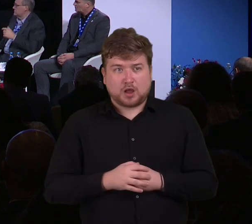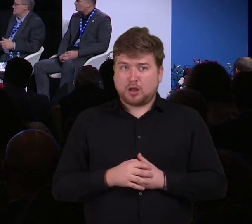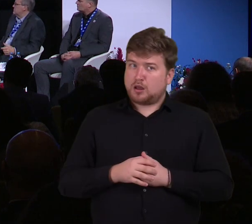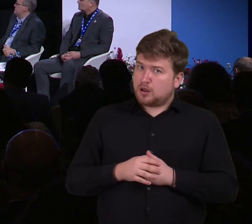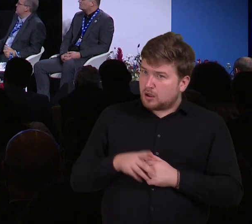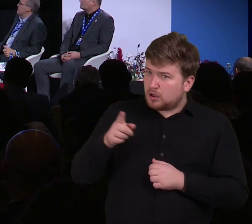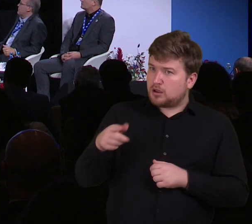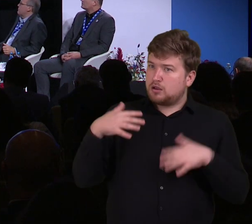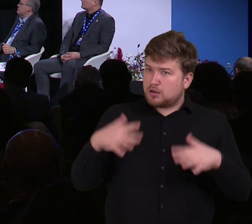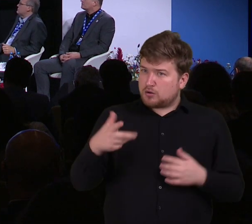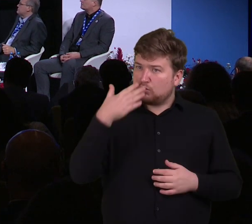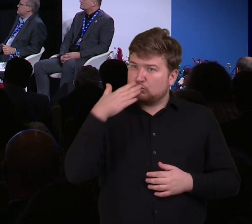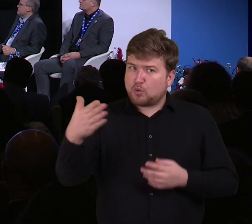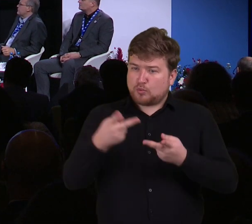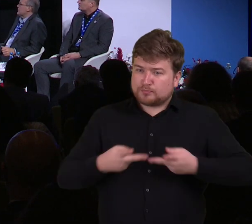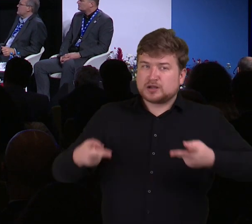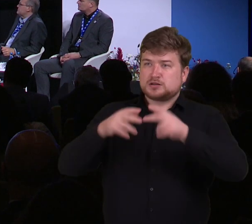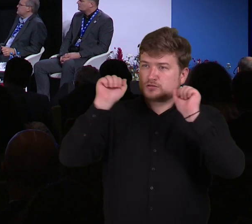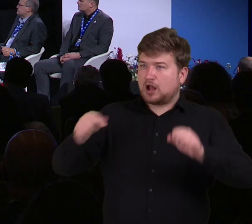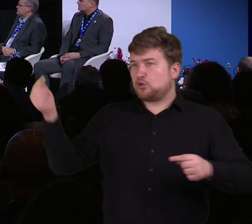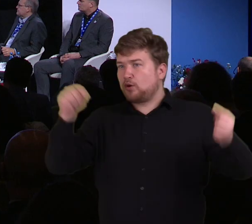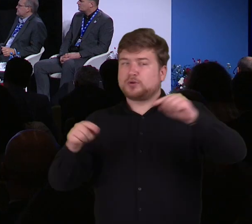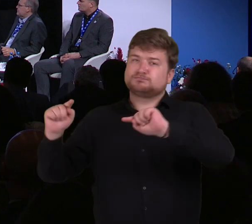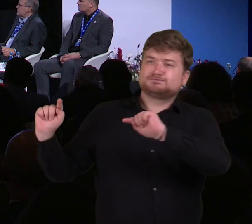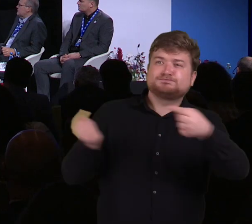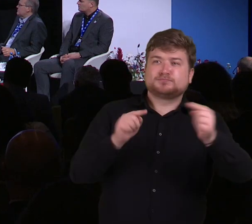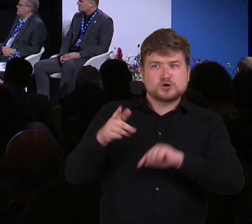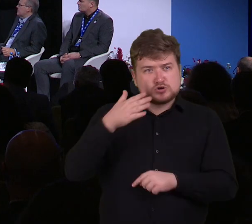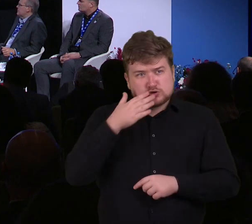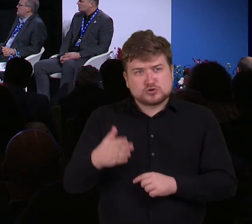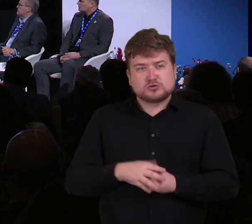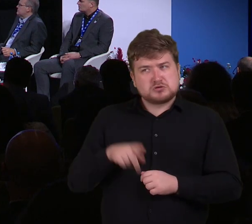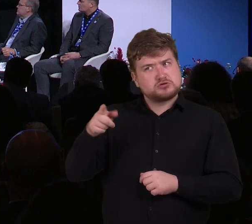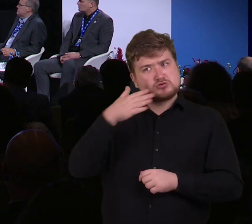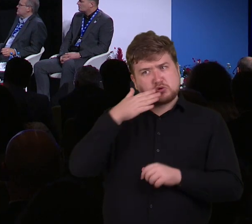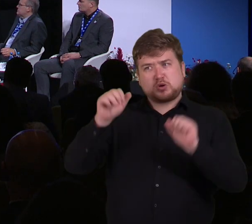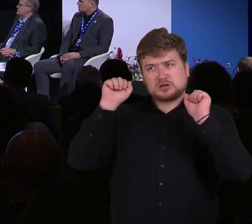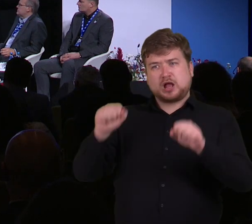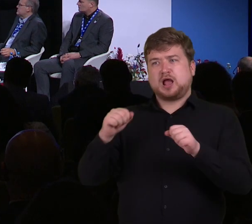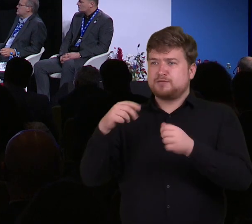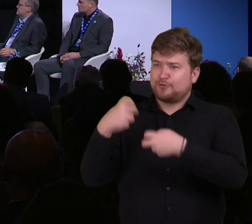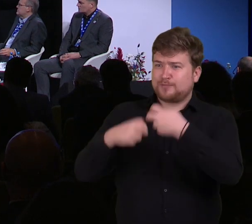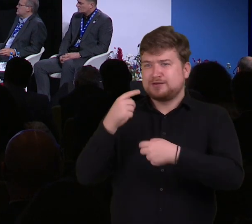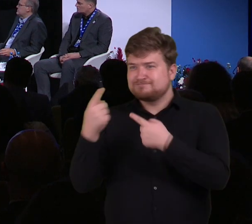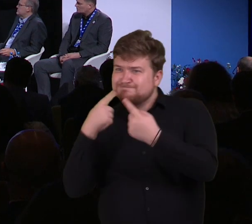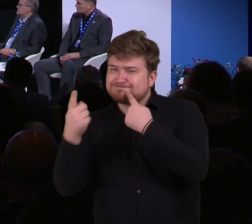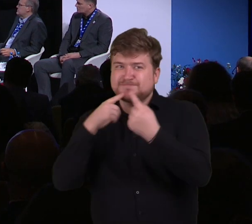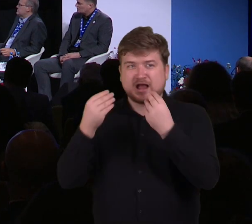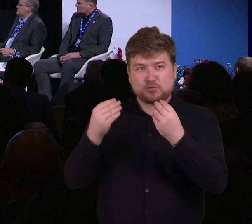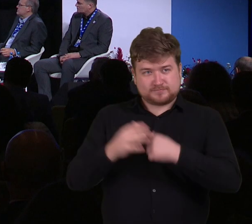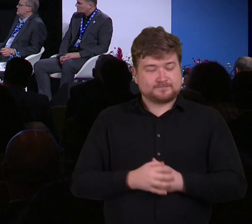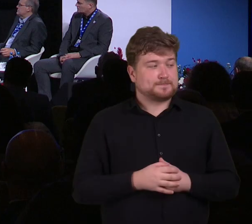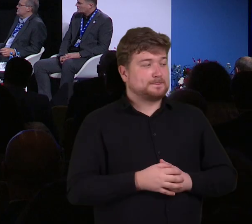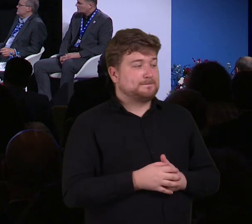if you would like to introduce something like that. I will address last question to you as we spoke before,